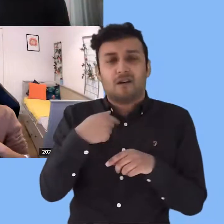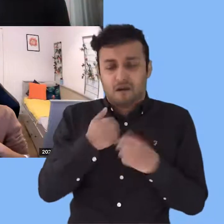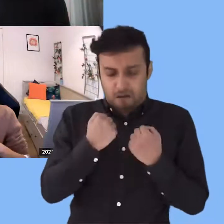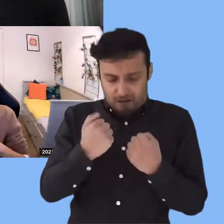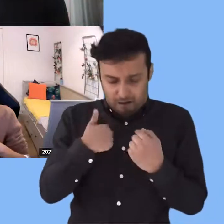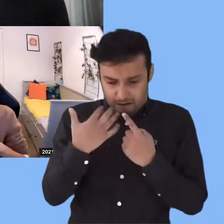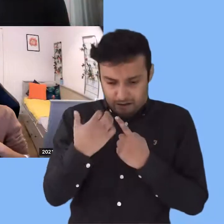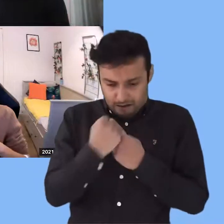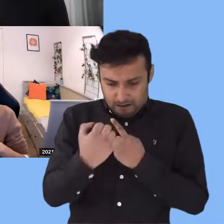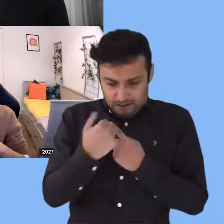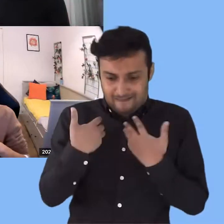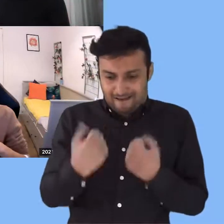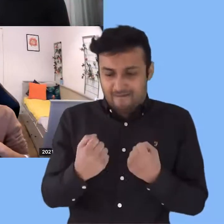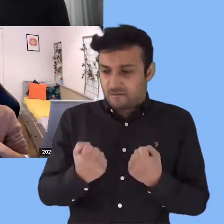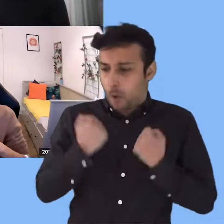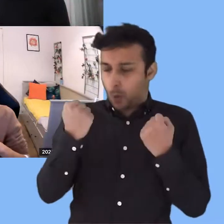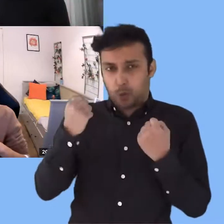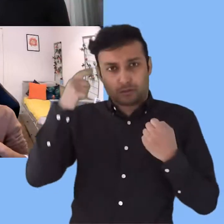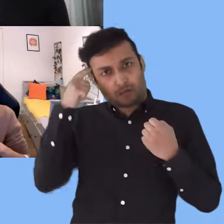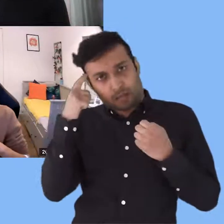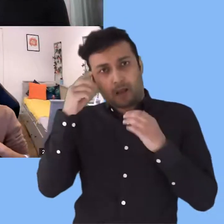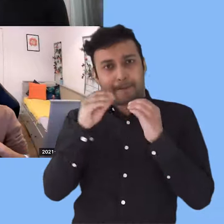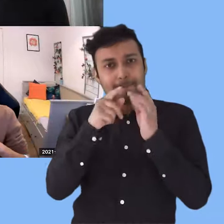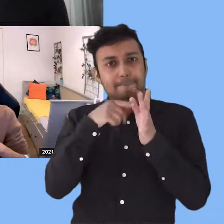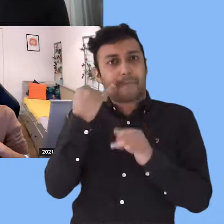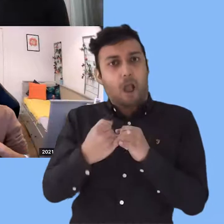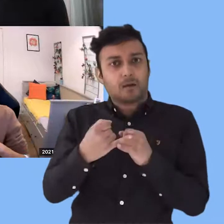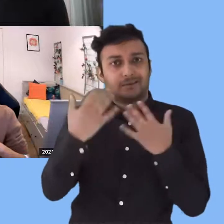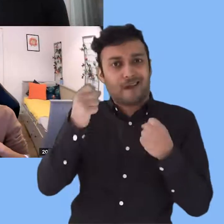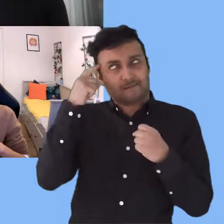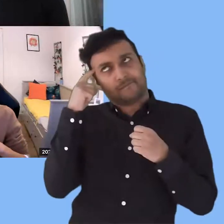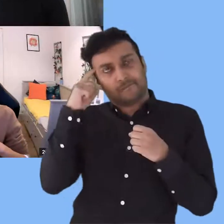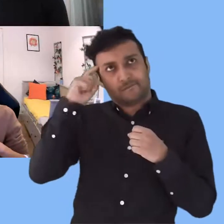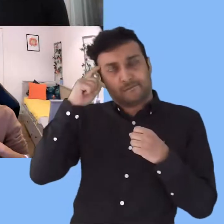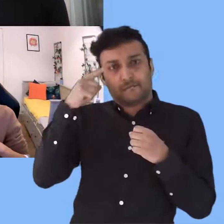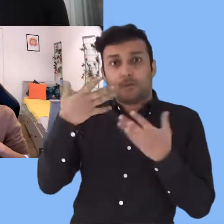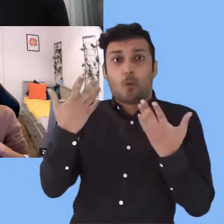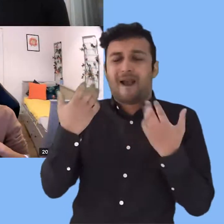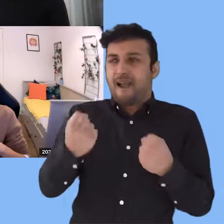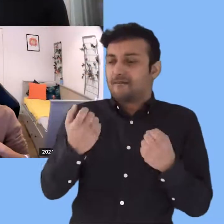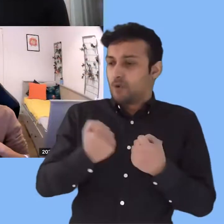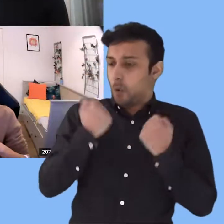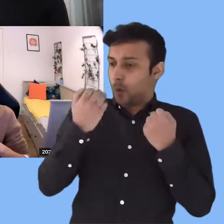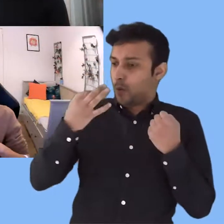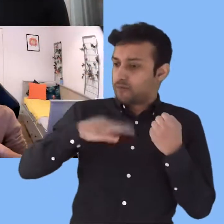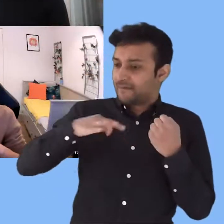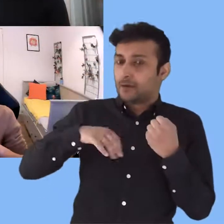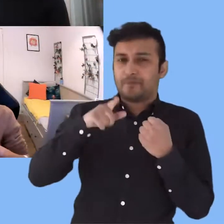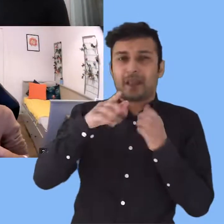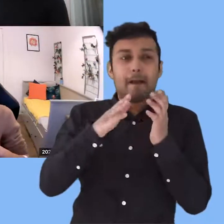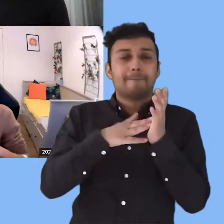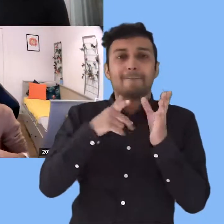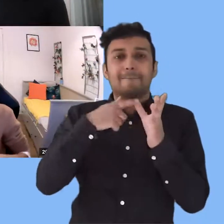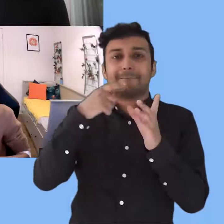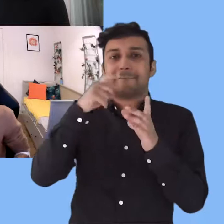encourage anyone. Peggy McIntosh, yeah, that's really, really, really excellent self-reflective